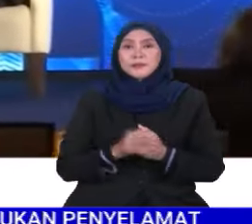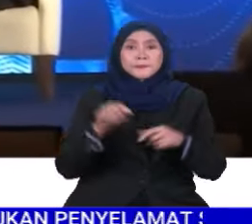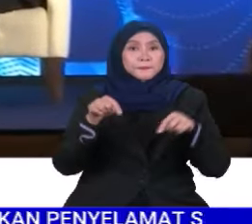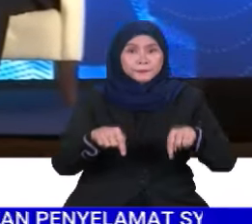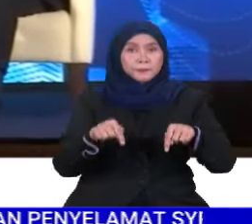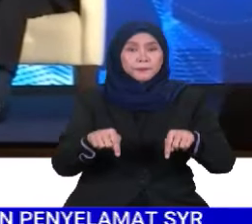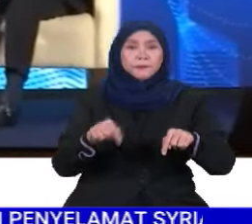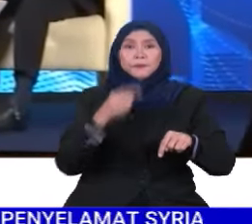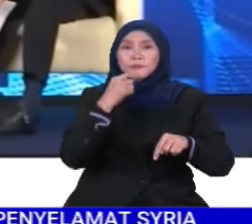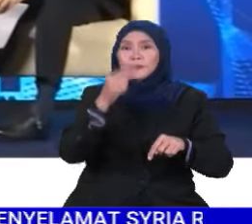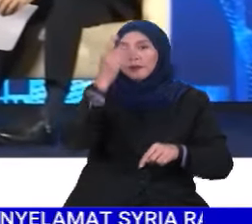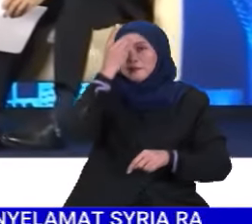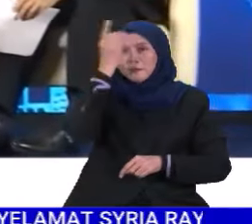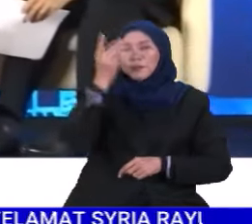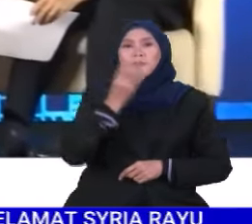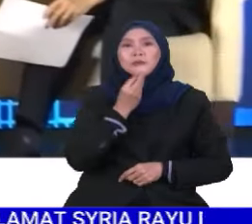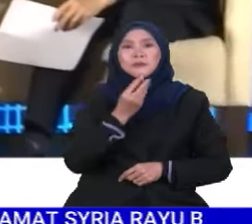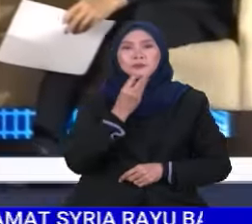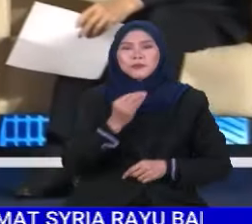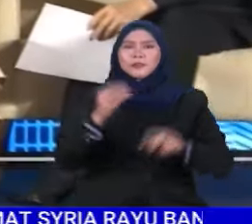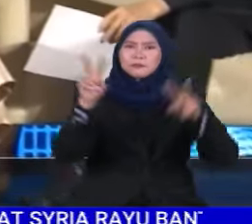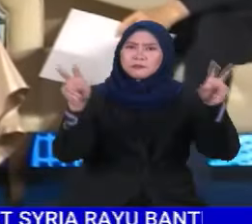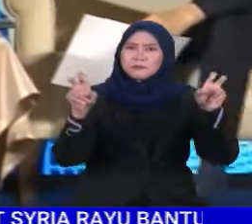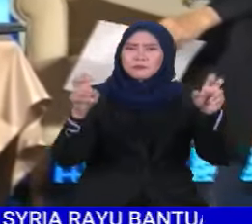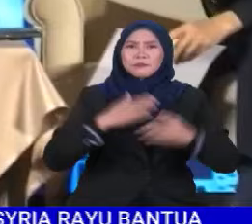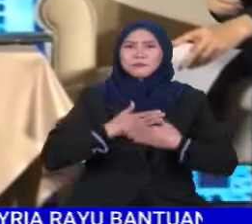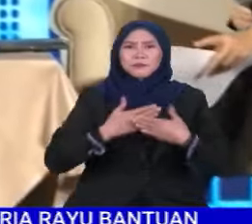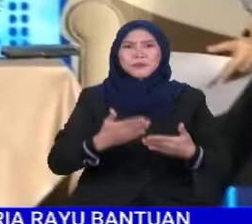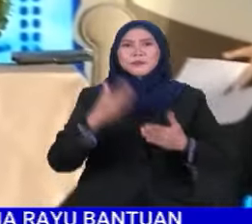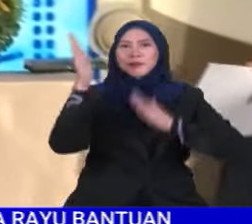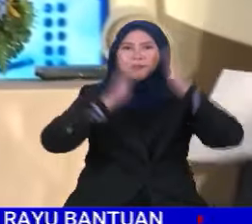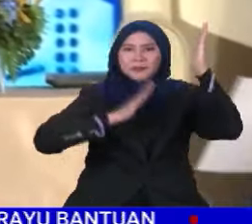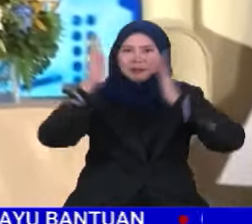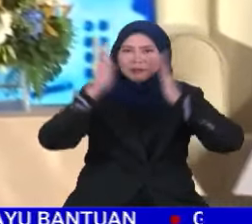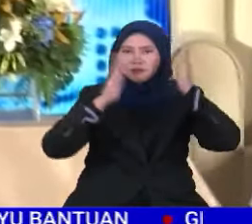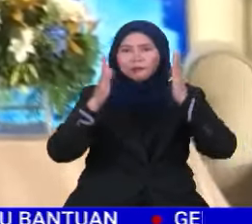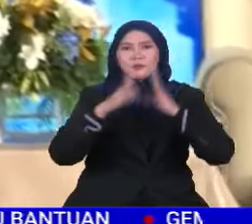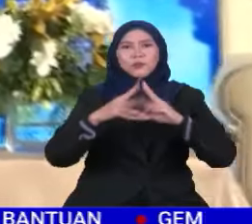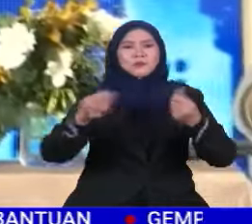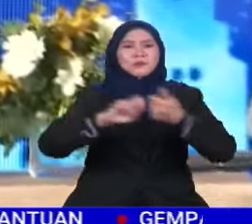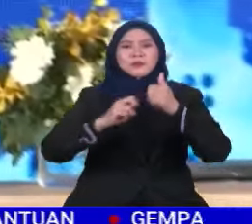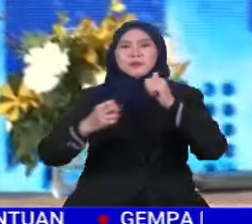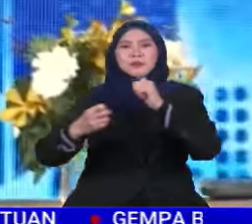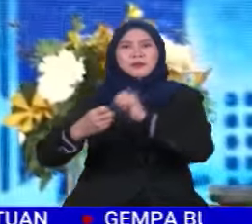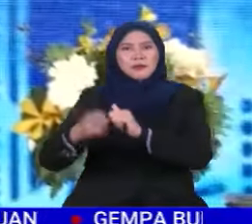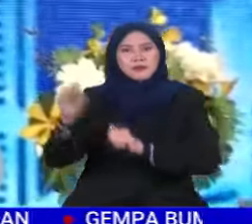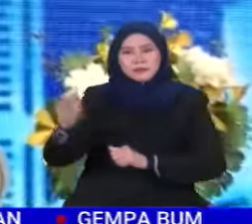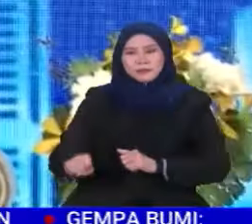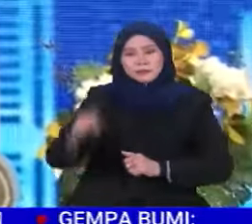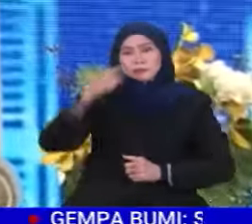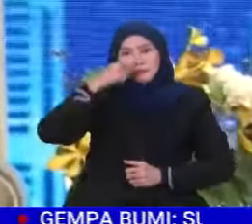ini juga, Datuk Seri Anwar turut menyentuh mengenai komitmen Malaysia untuk menyelesaikan krisis